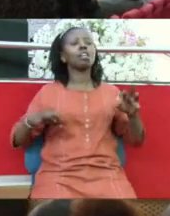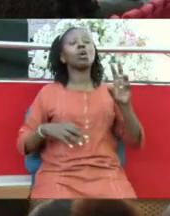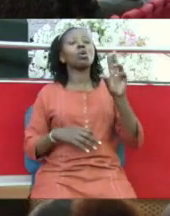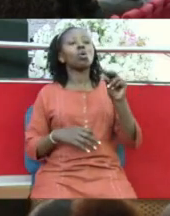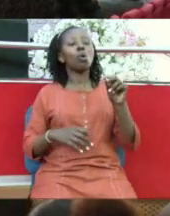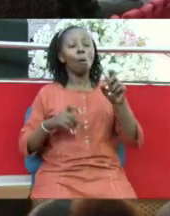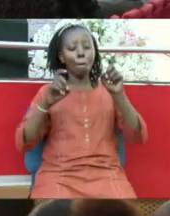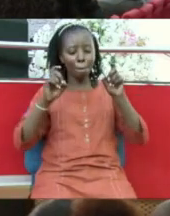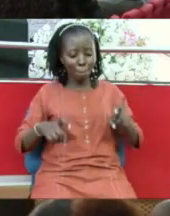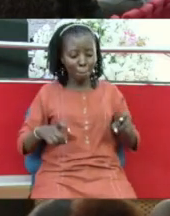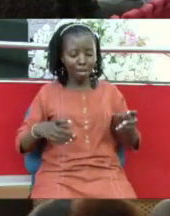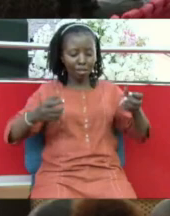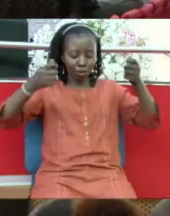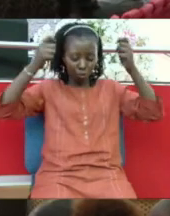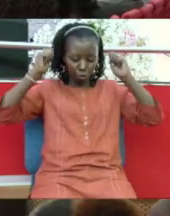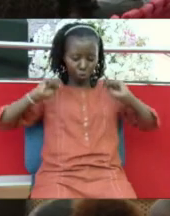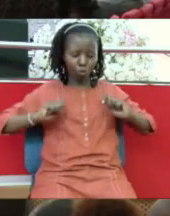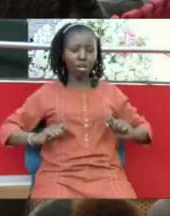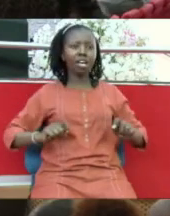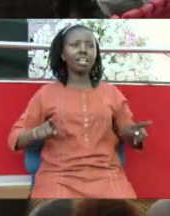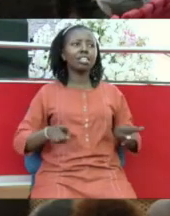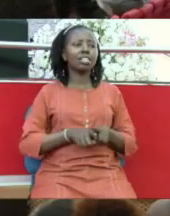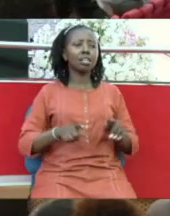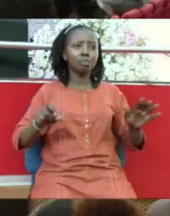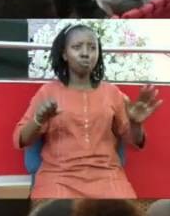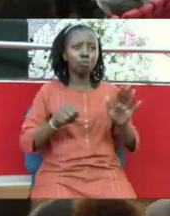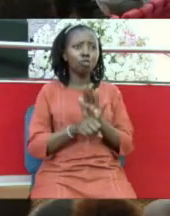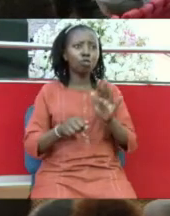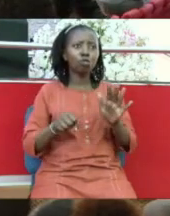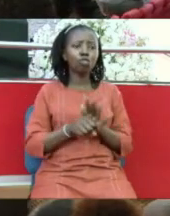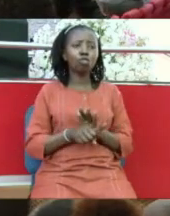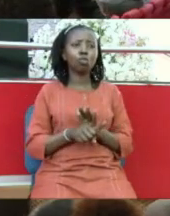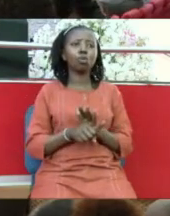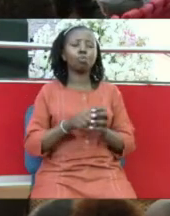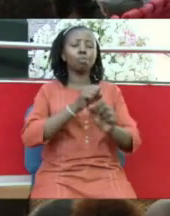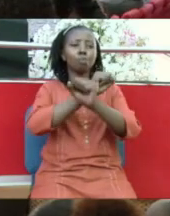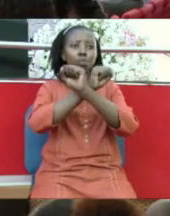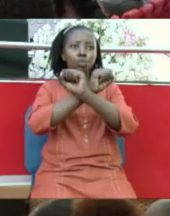equipped, he says, be fully equipped with all the pieces of the armor.